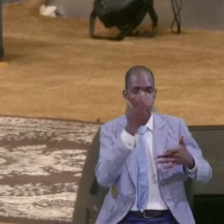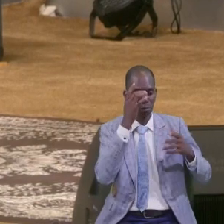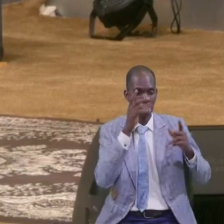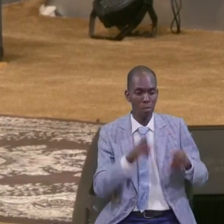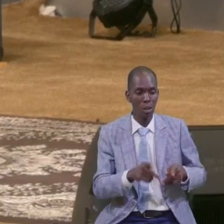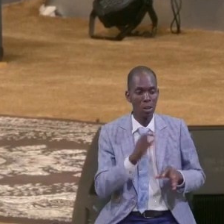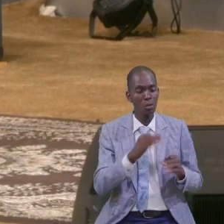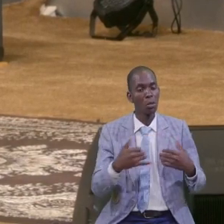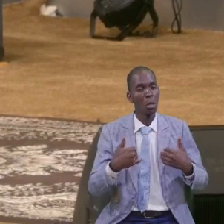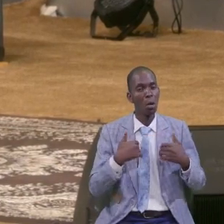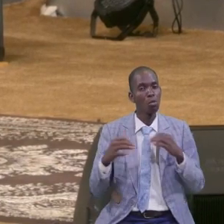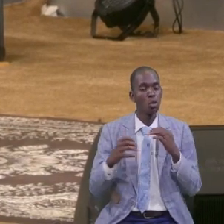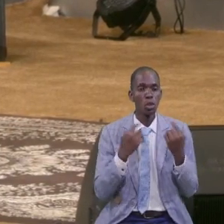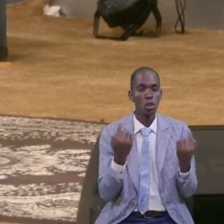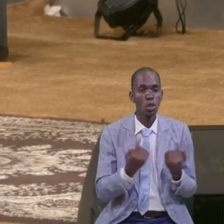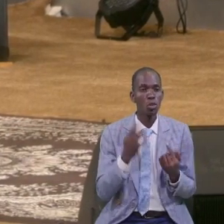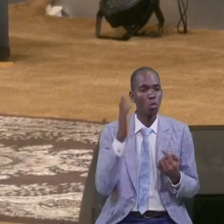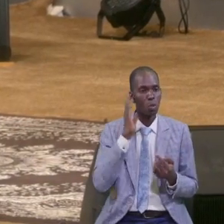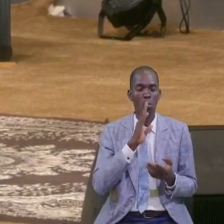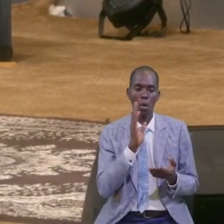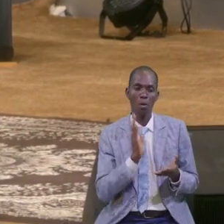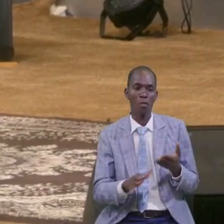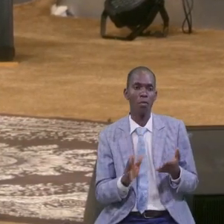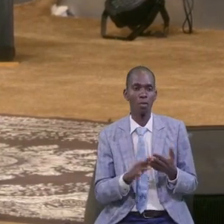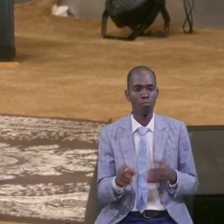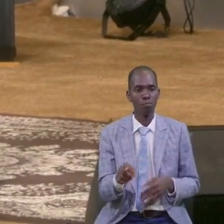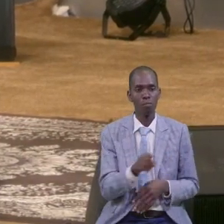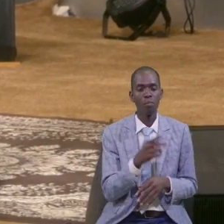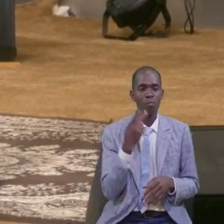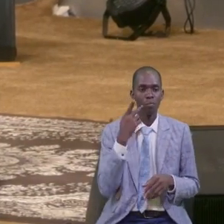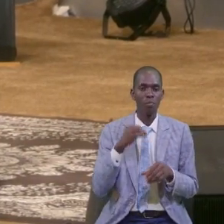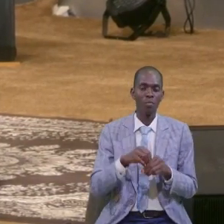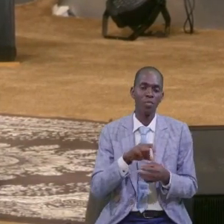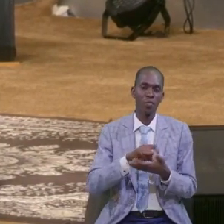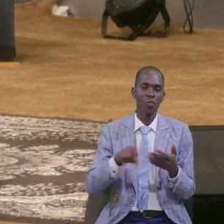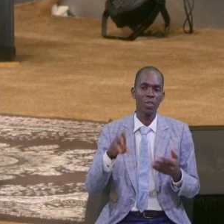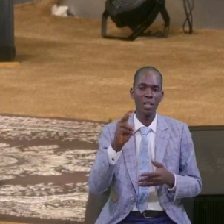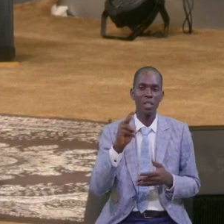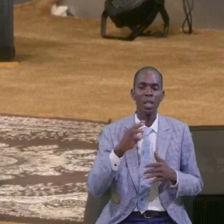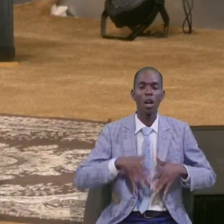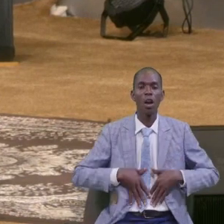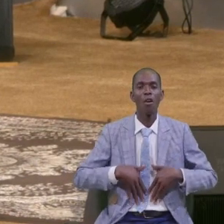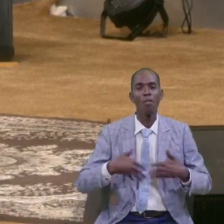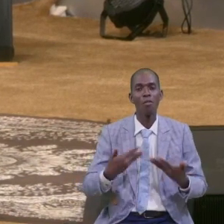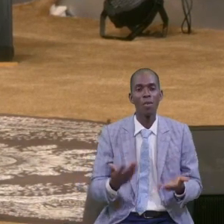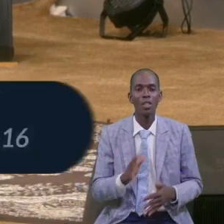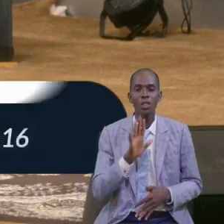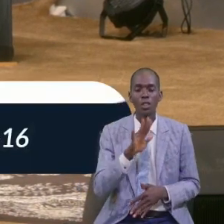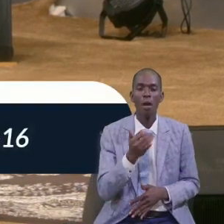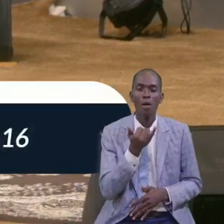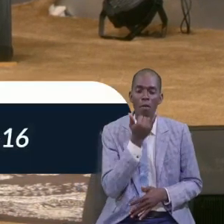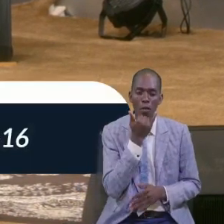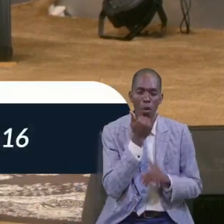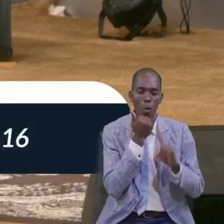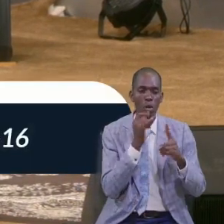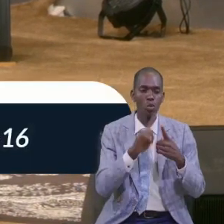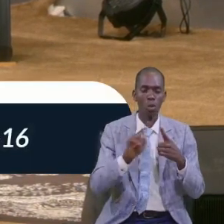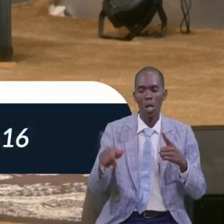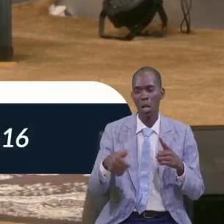they shall be forgiven him. Verse 16, in verse 16, confess your faults one to